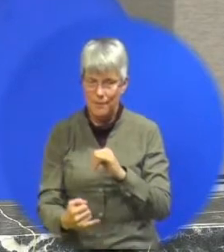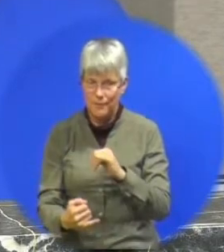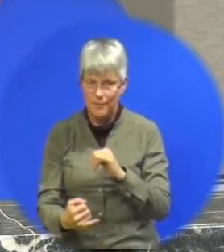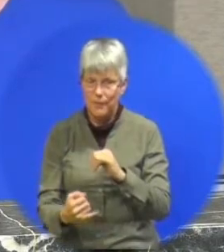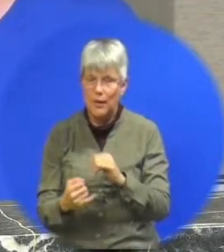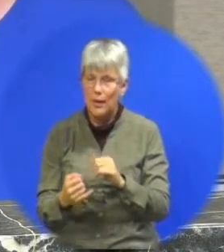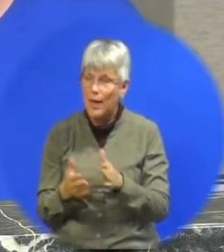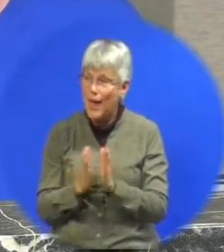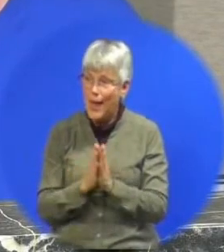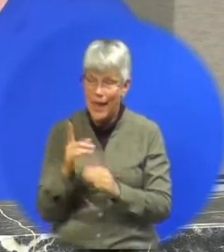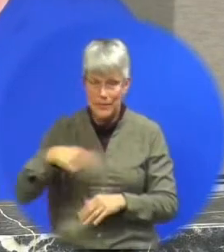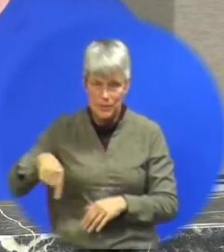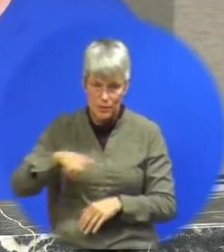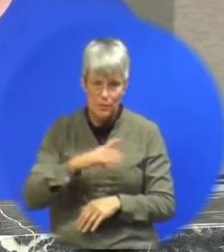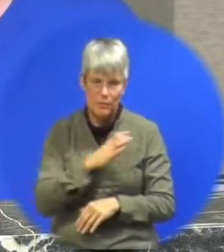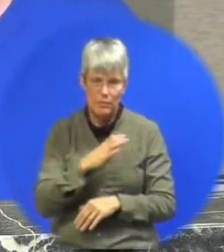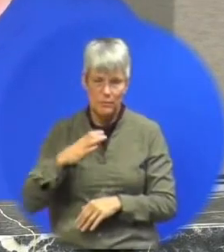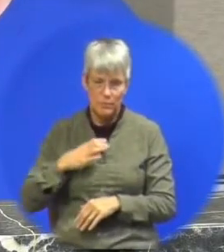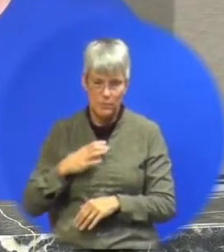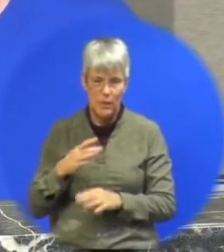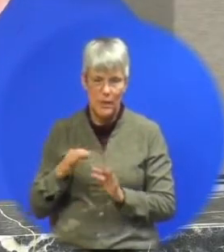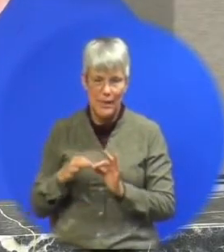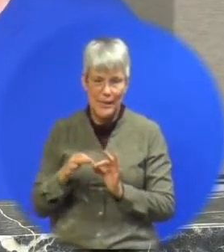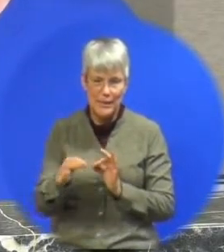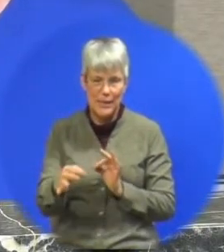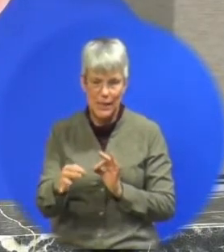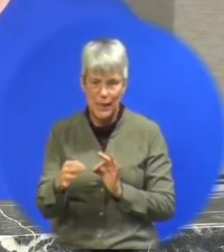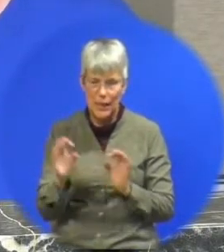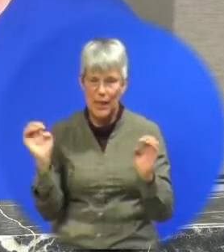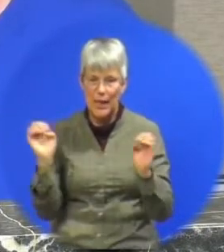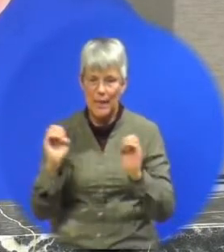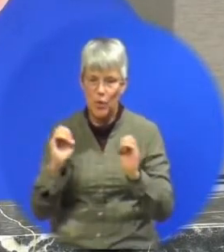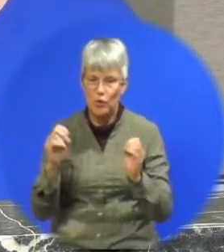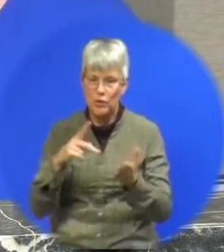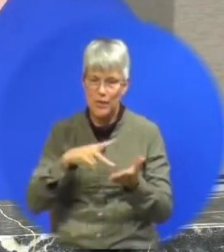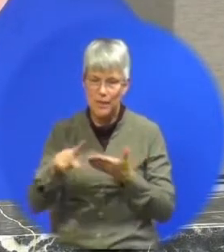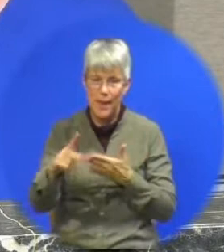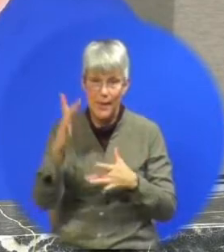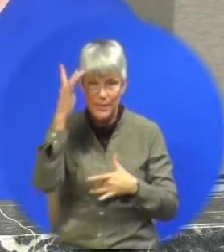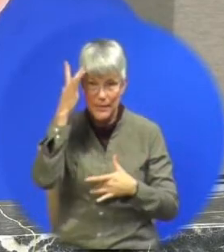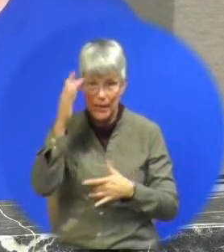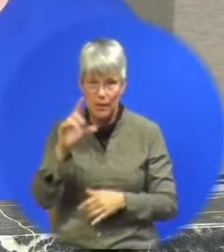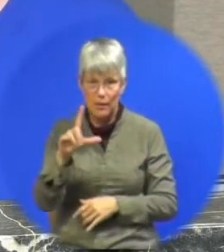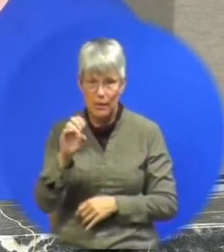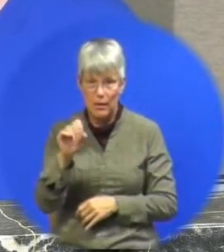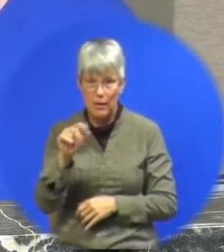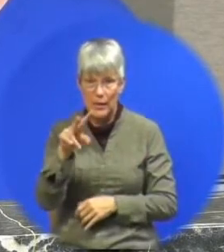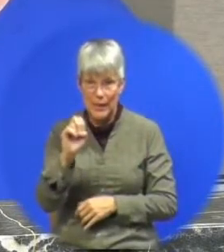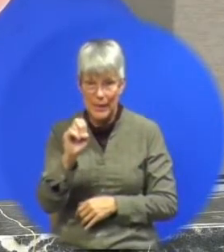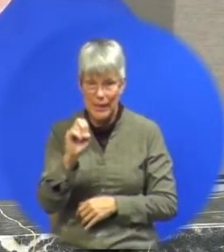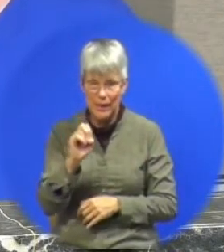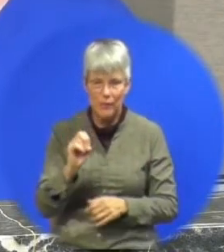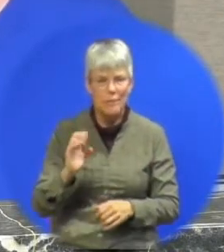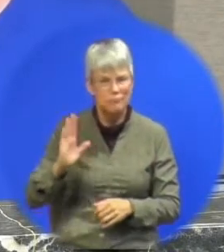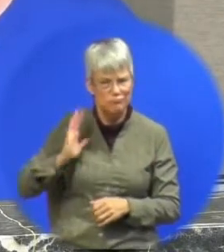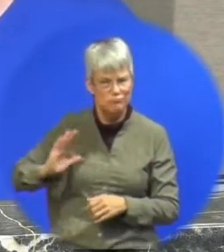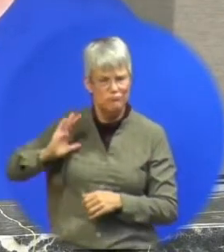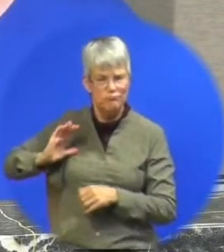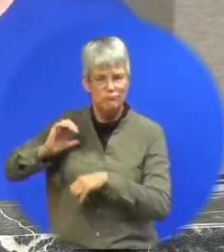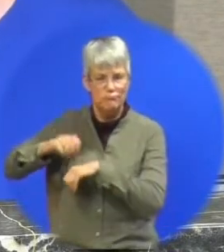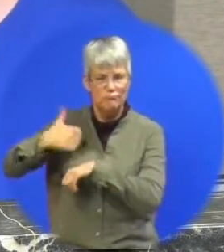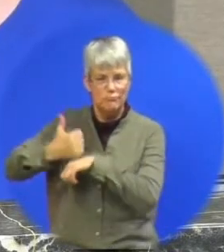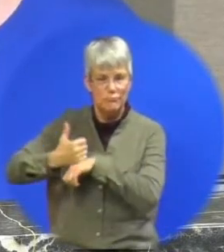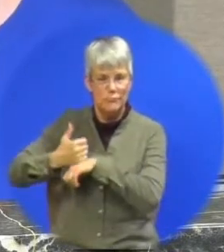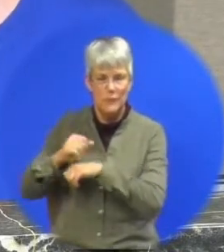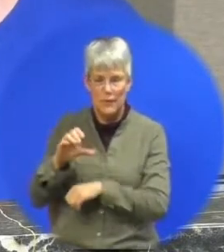ask you to consider extending the emergency paid sick leave under what was originally the